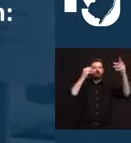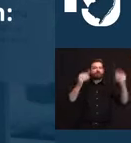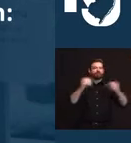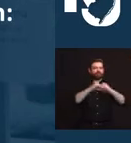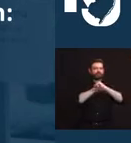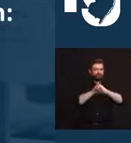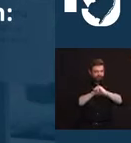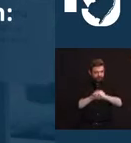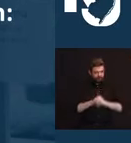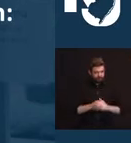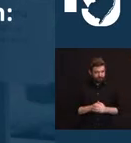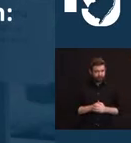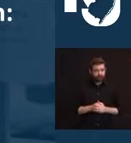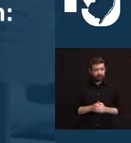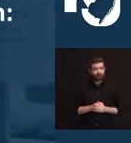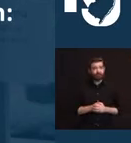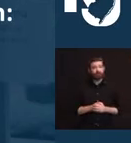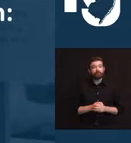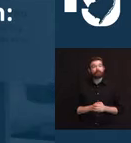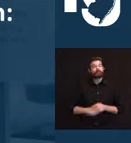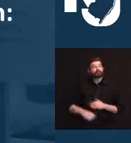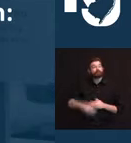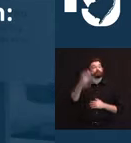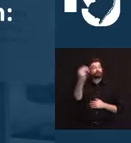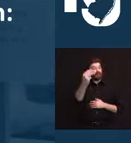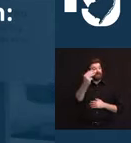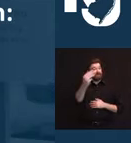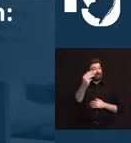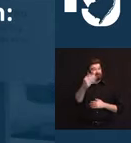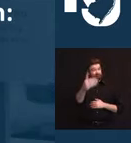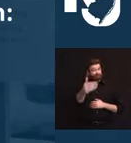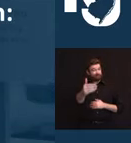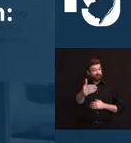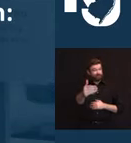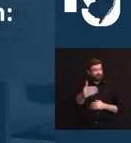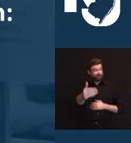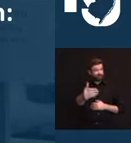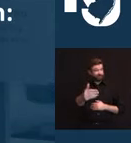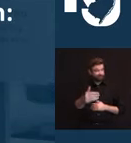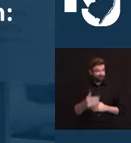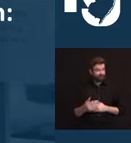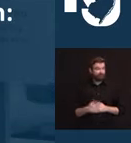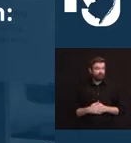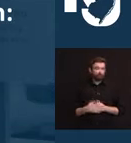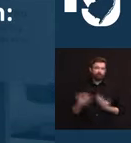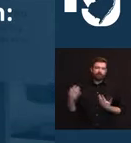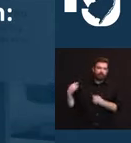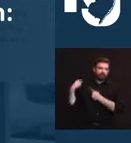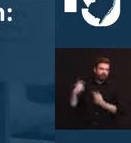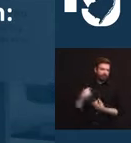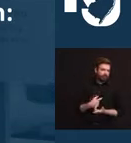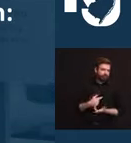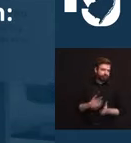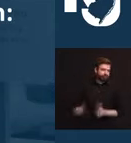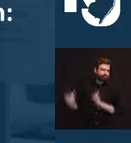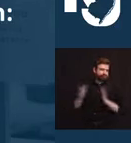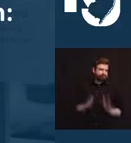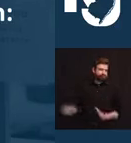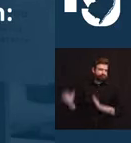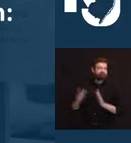On Monday, 3 days from now, as we have been discussing and preparing for over the past couple of weeks, New Jersey will be entering phase